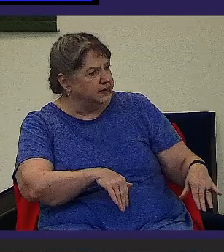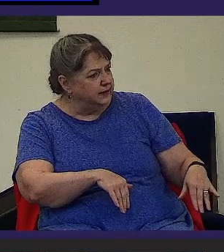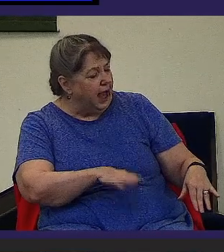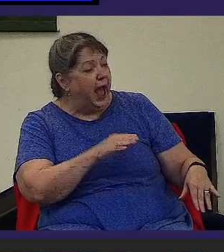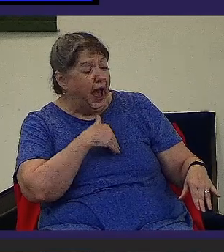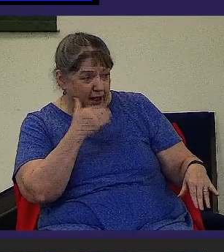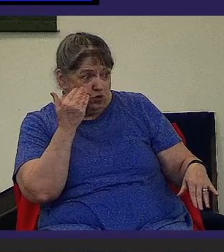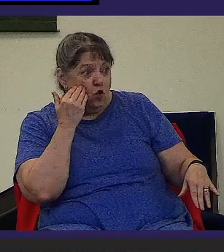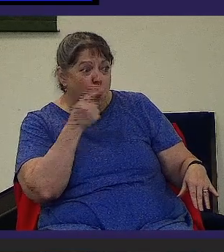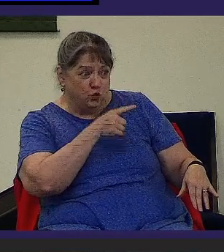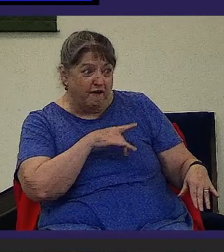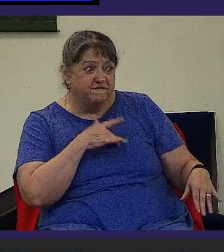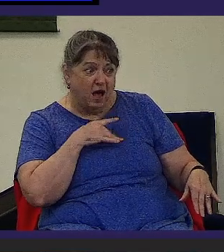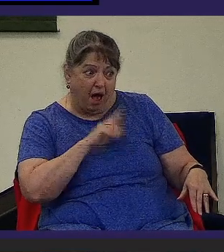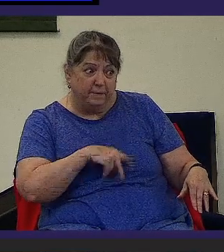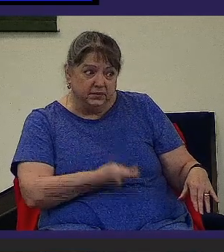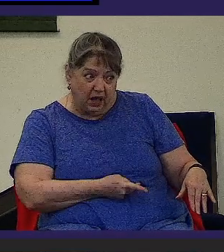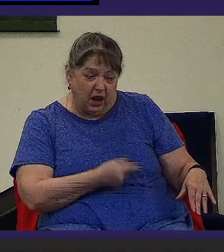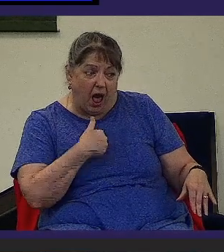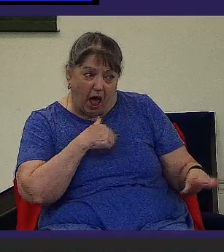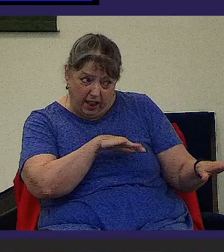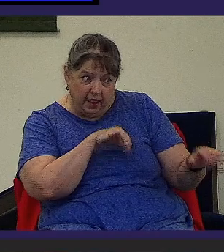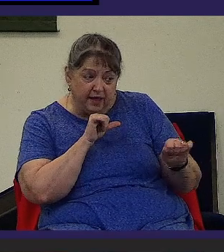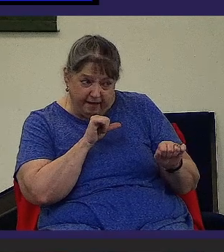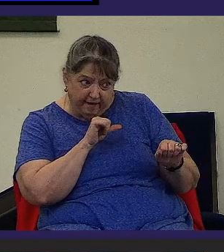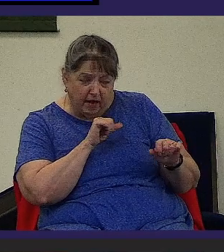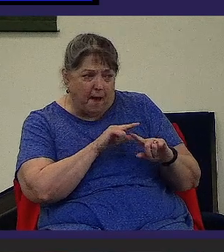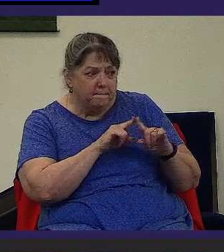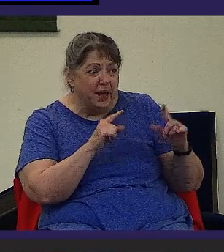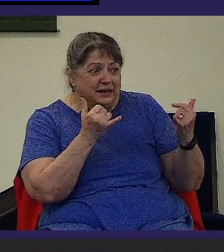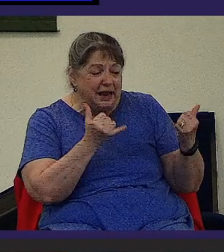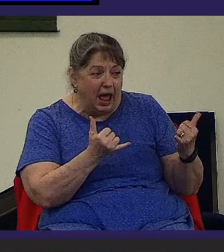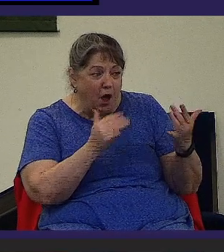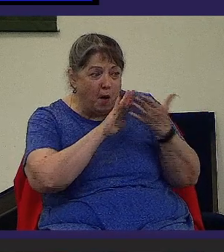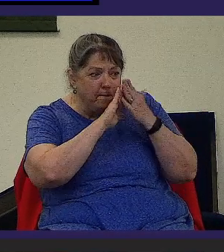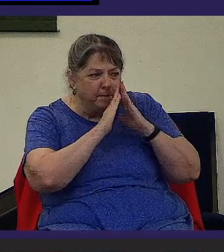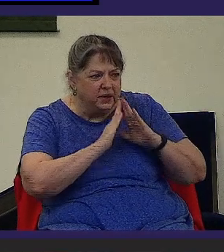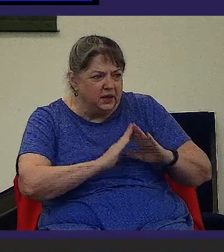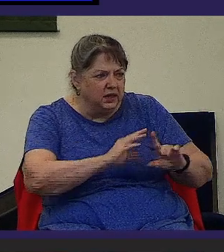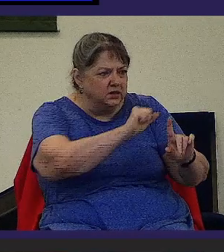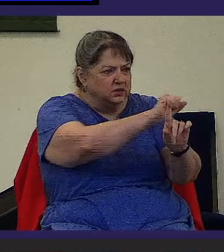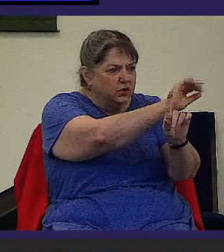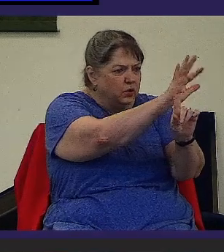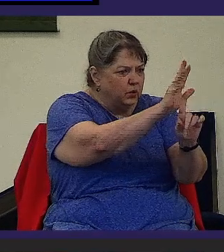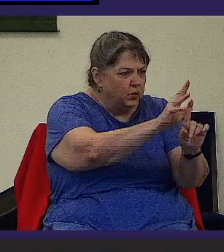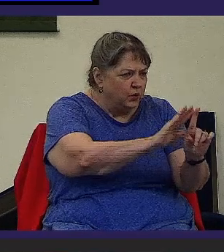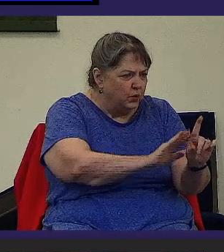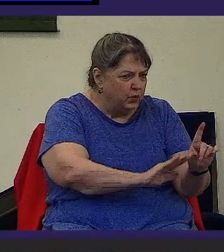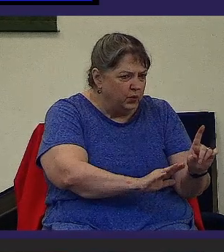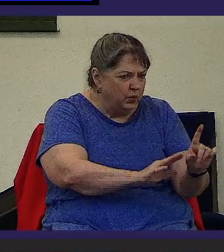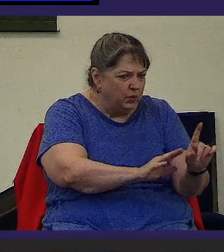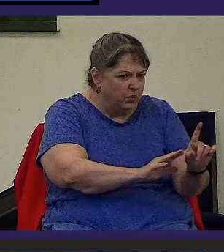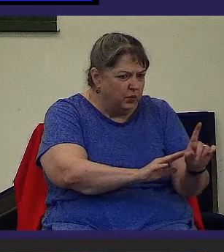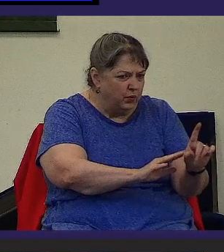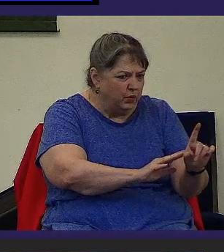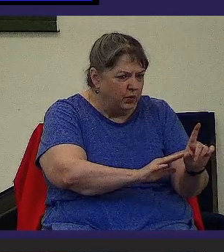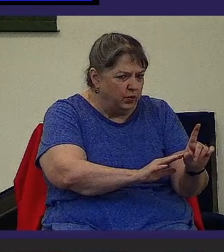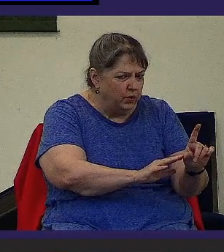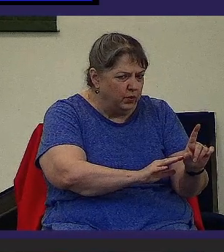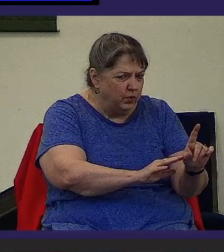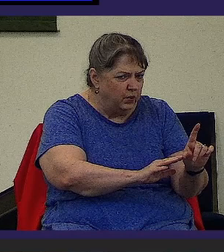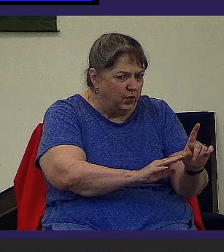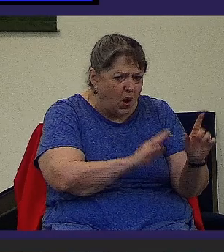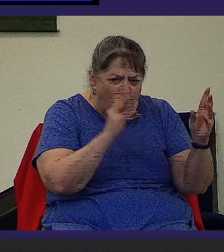the discouraging words that he just recently shared with them and yes when he says